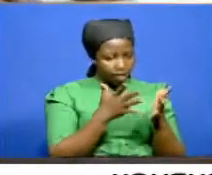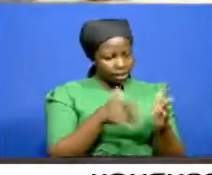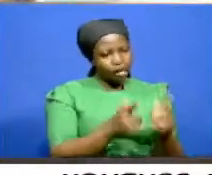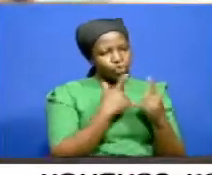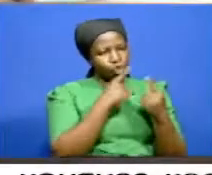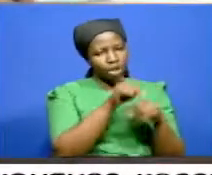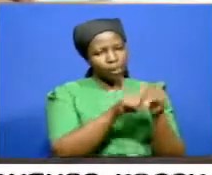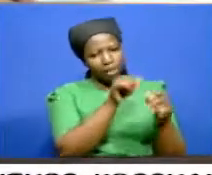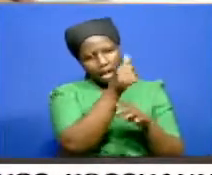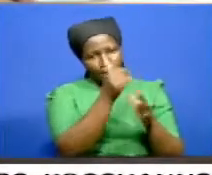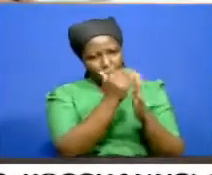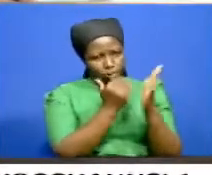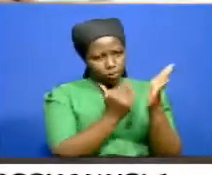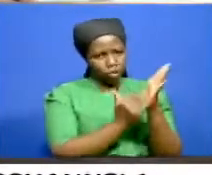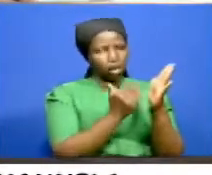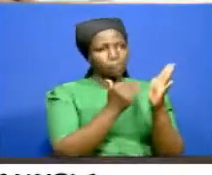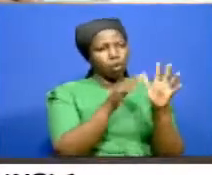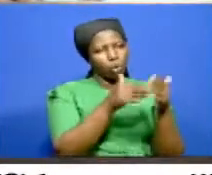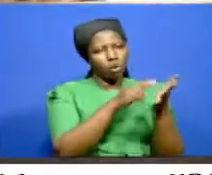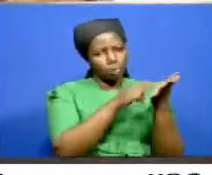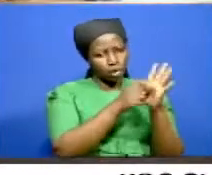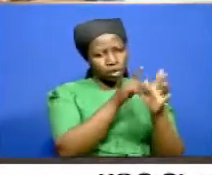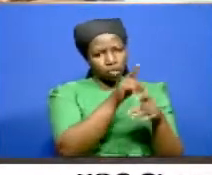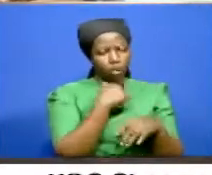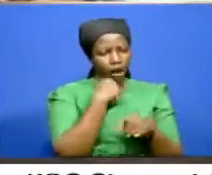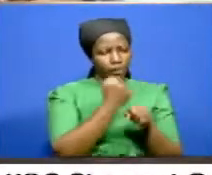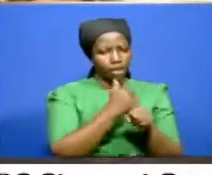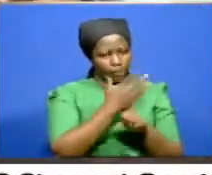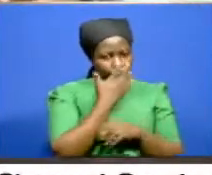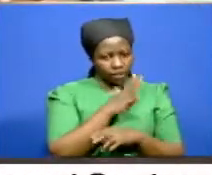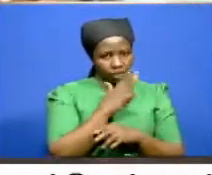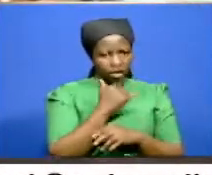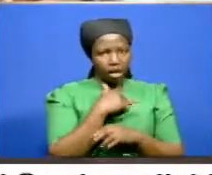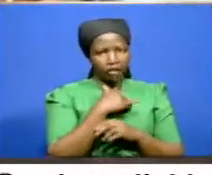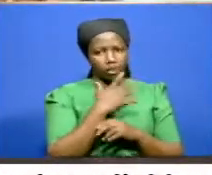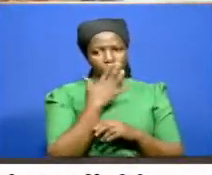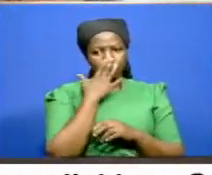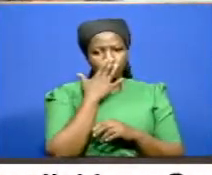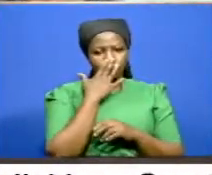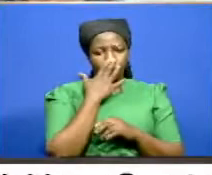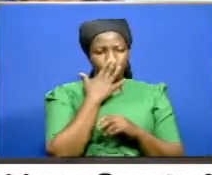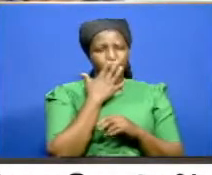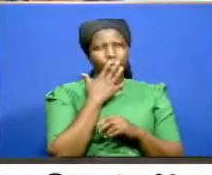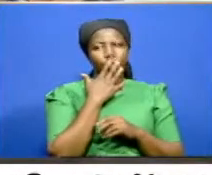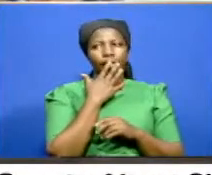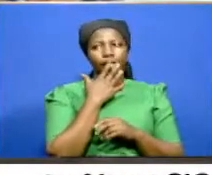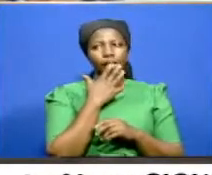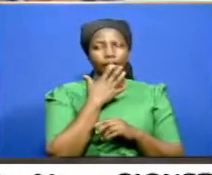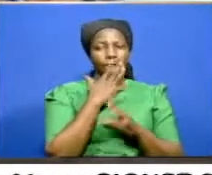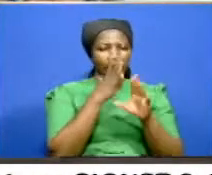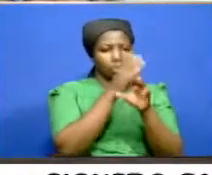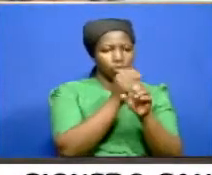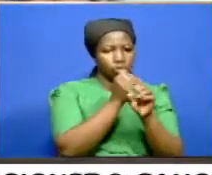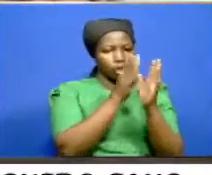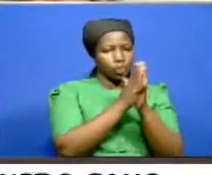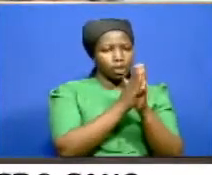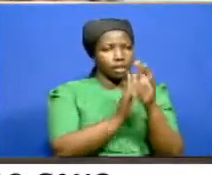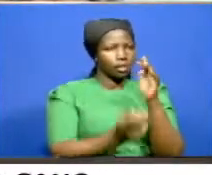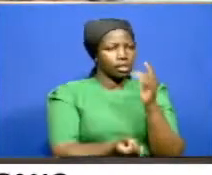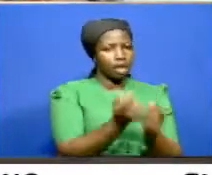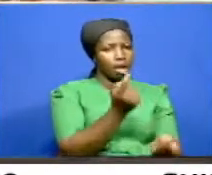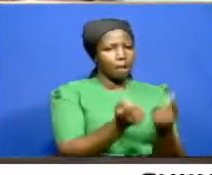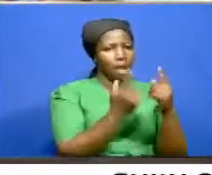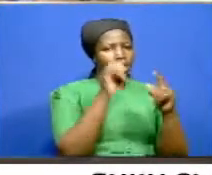initiatives that you've been, you know, juggling about. And there was an association with, of course, Emerging Stars, yeah. Which, just